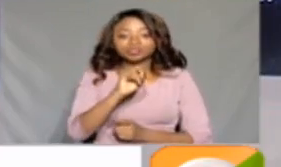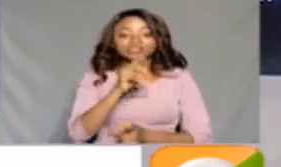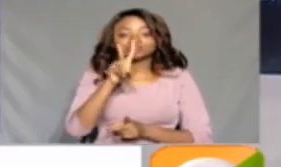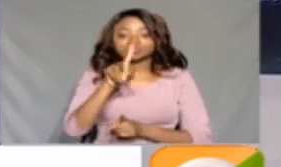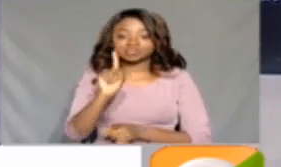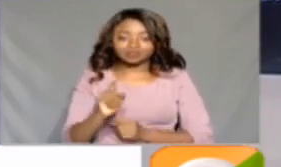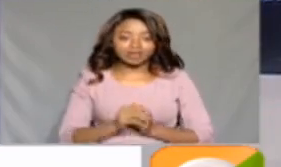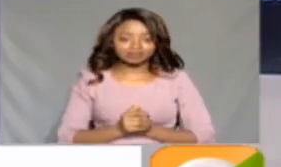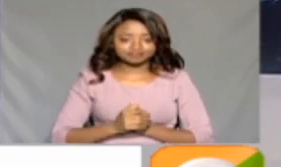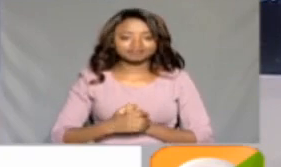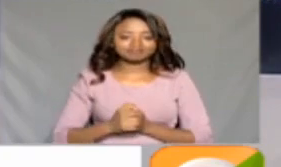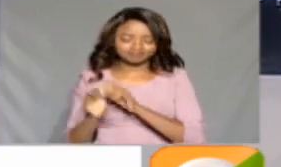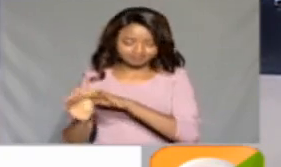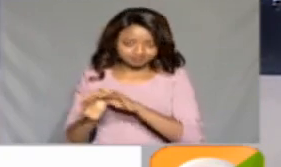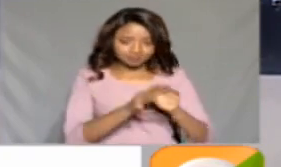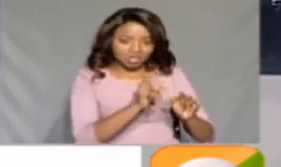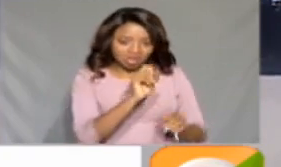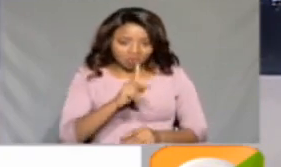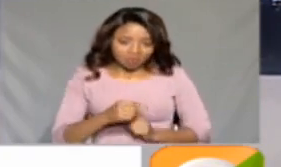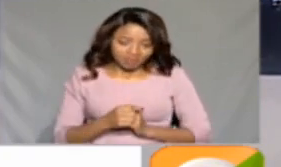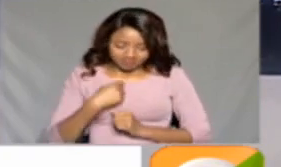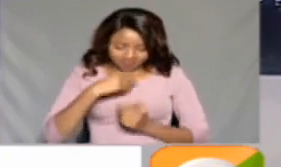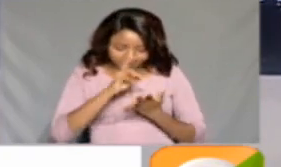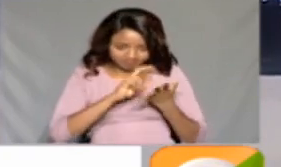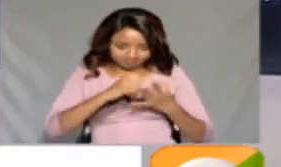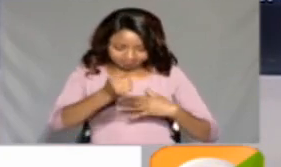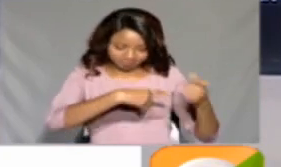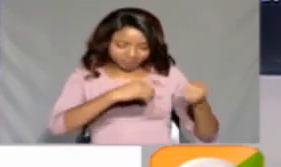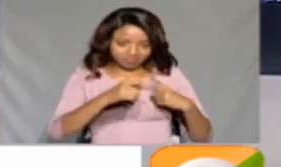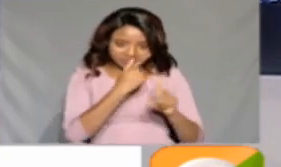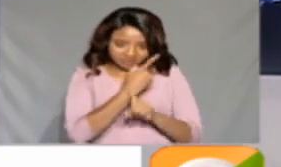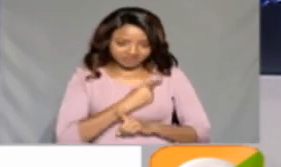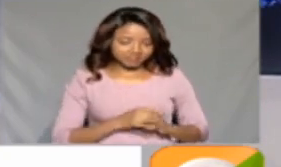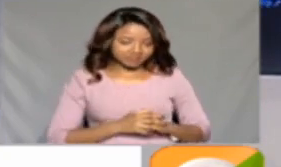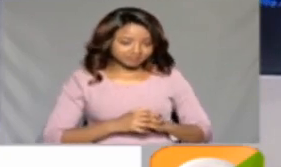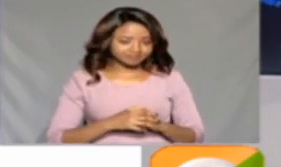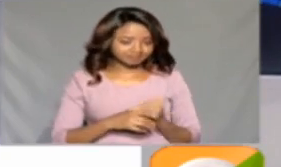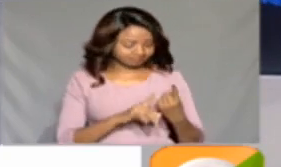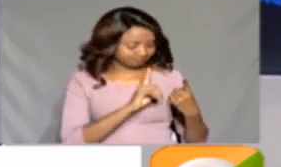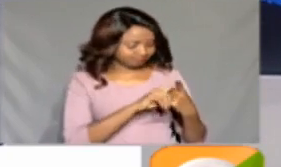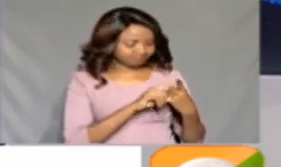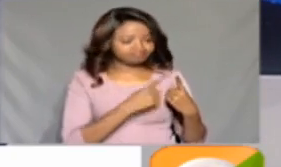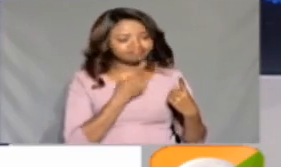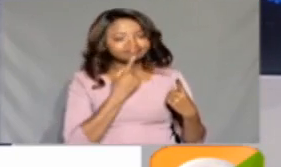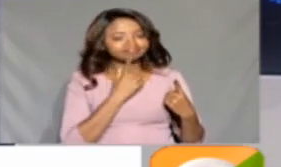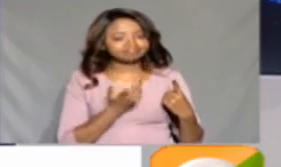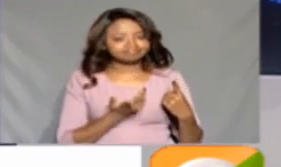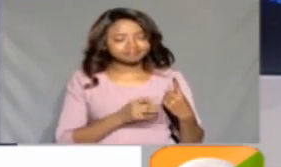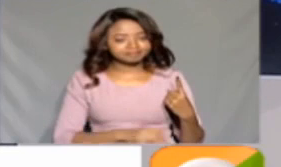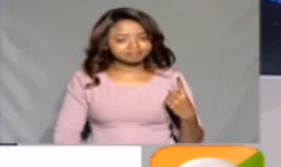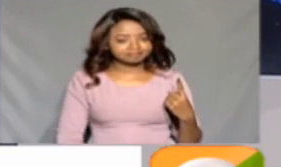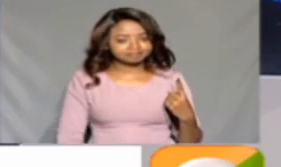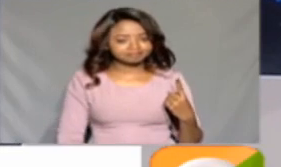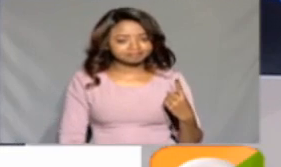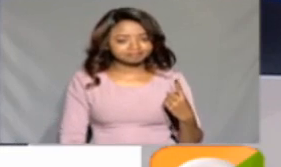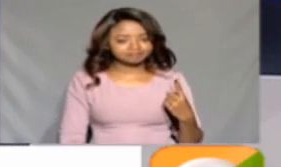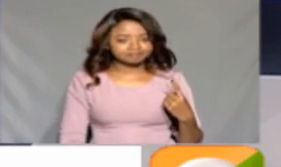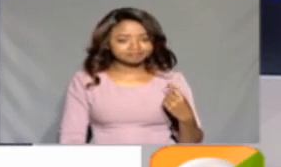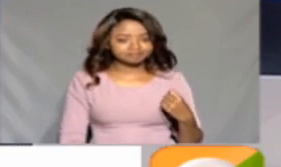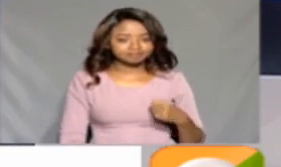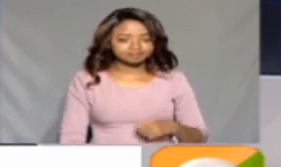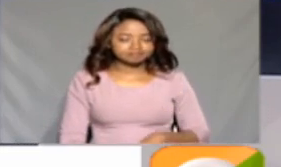2021. I'll read a few texts here. One from Honorable Kabando wa Kabando, who is saying,